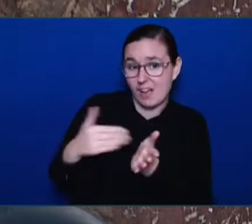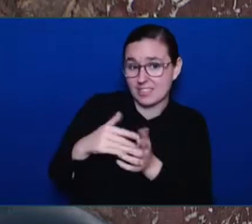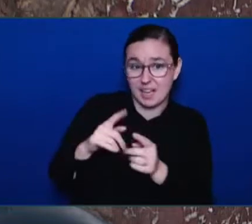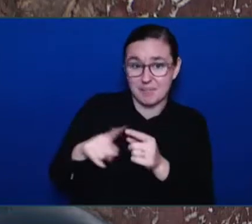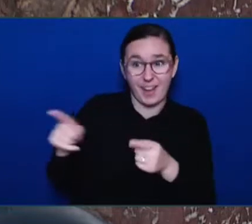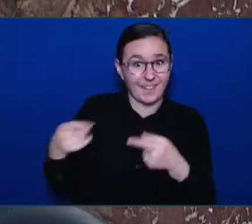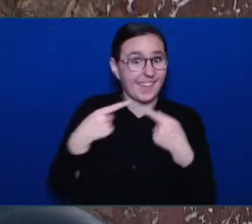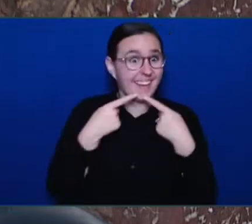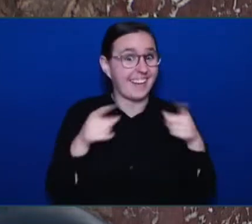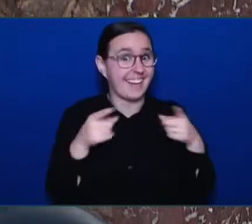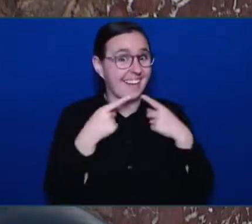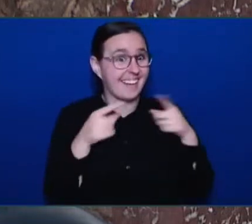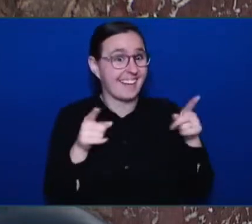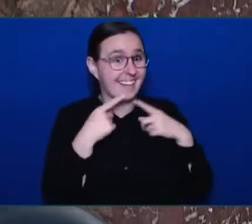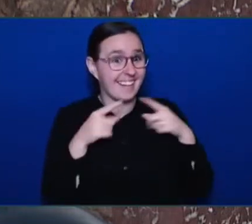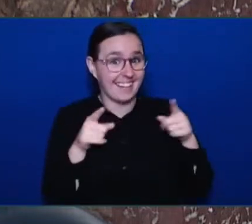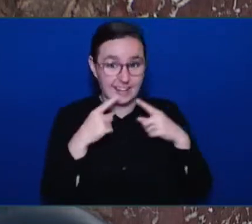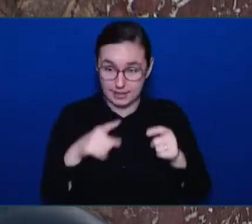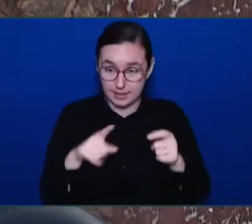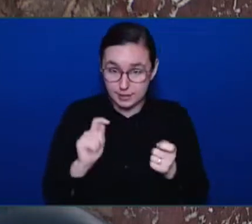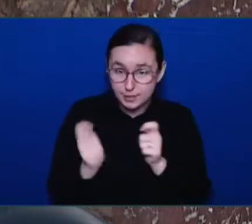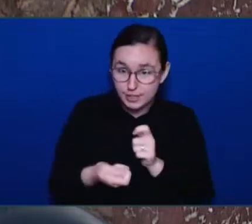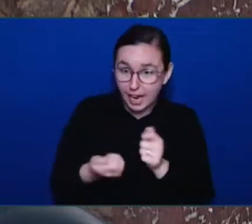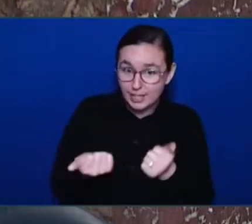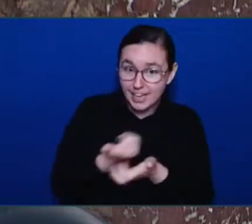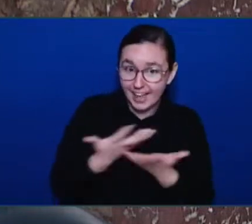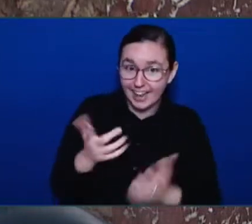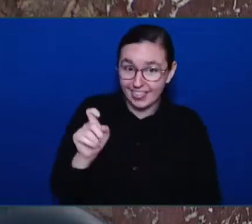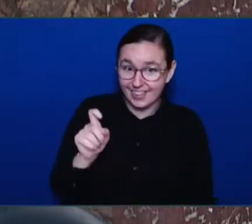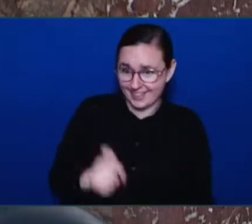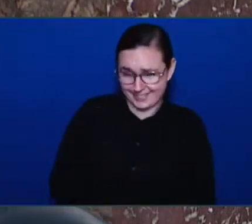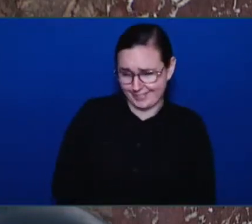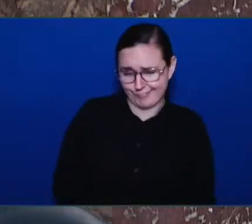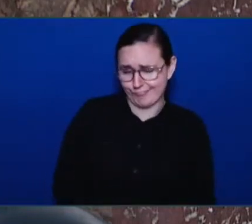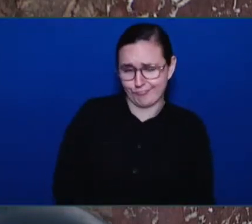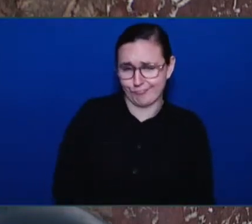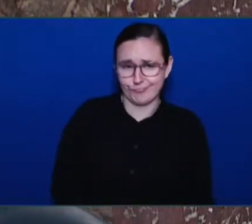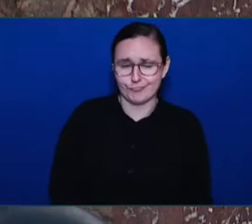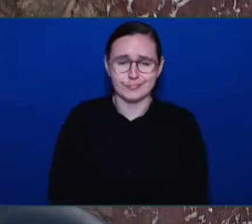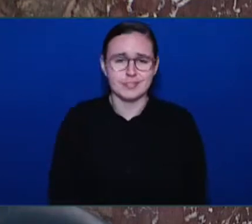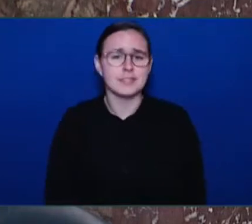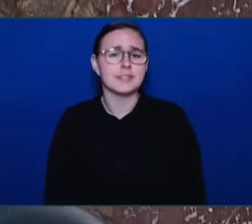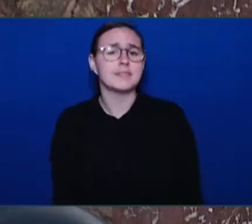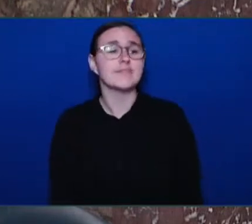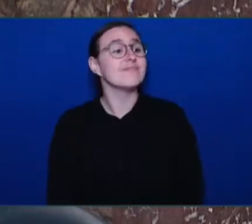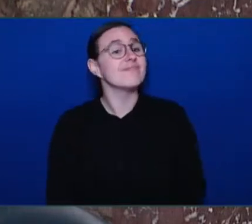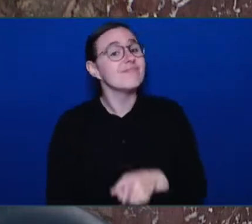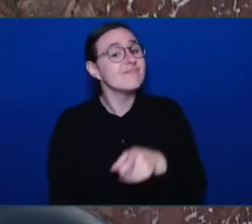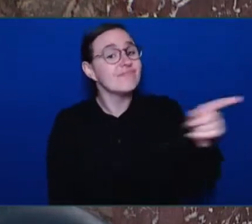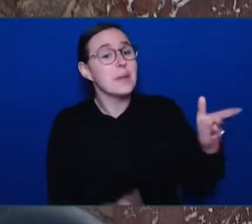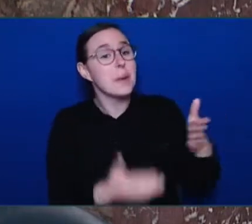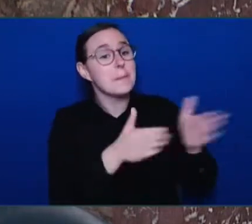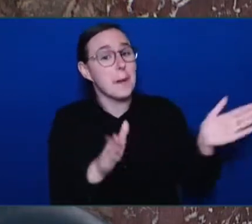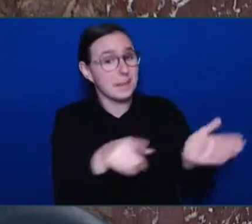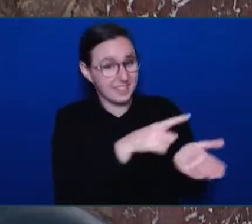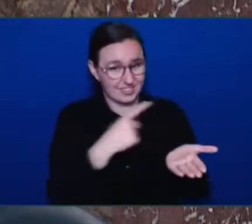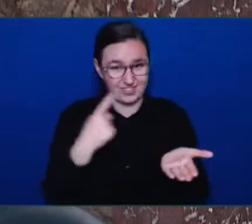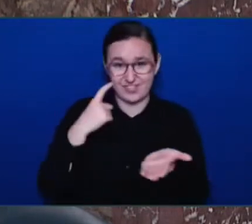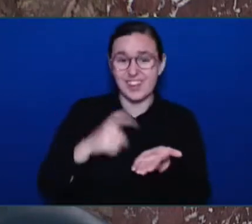what the public is very quickly figuring out is that when it comes to results, this government gets the worst possible